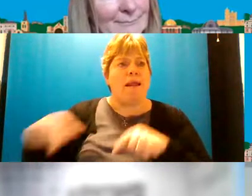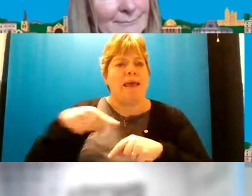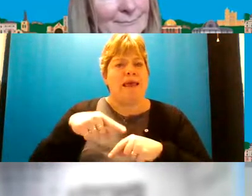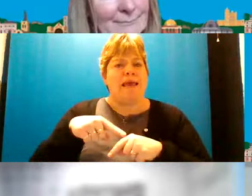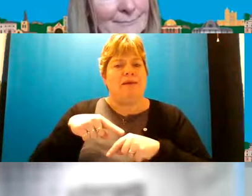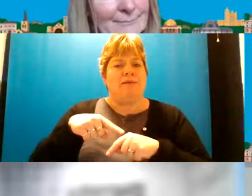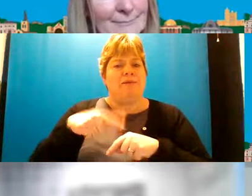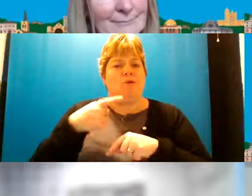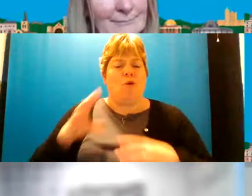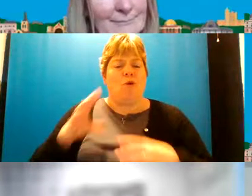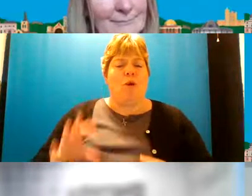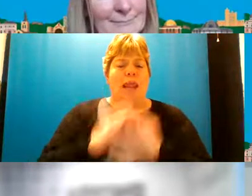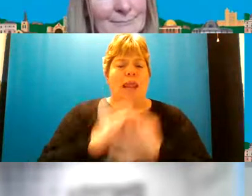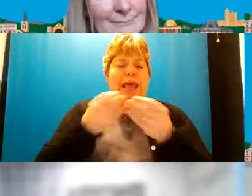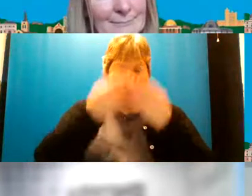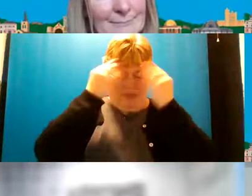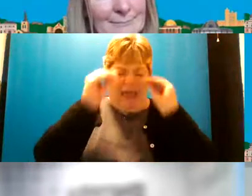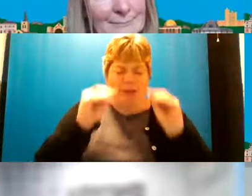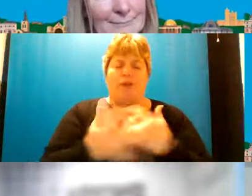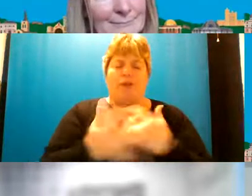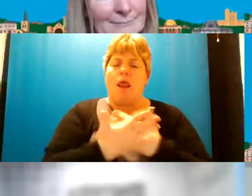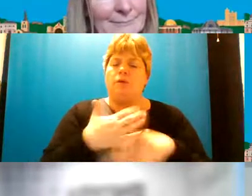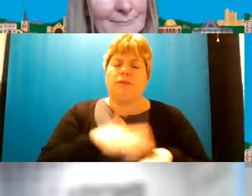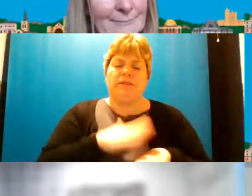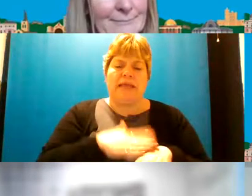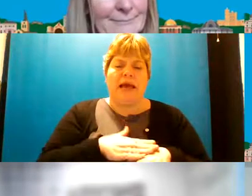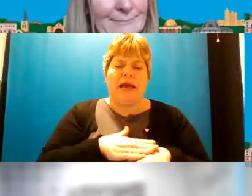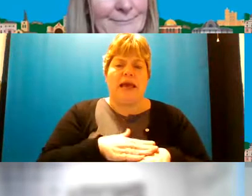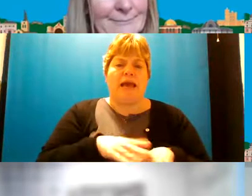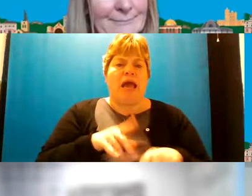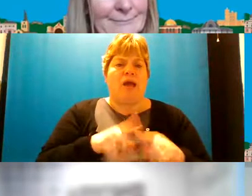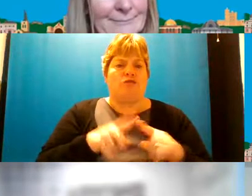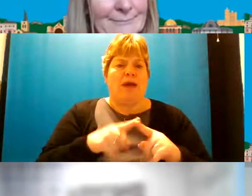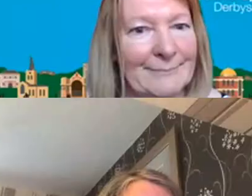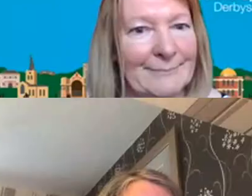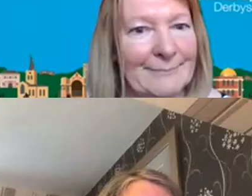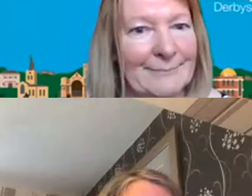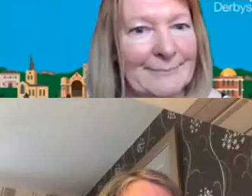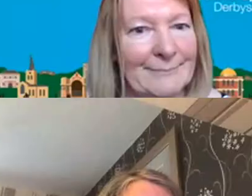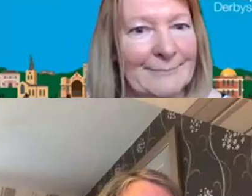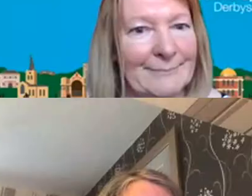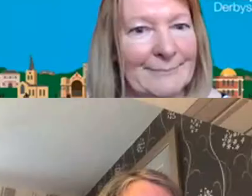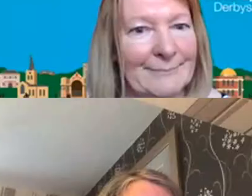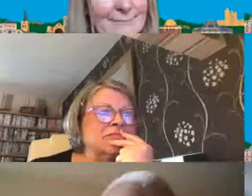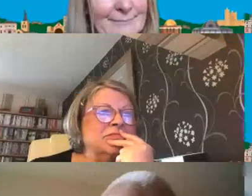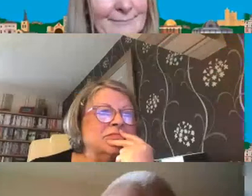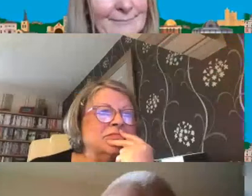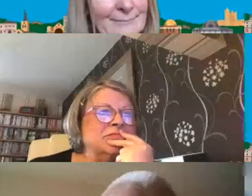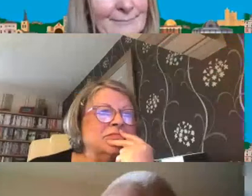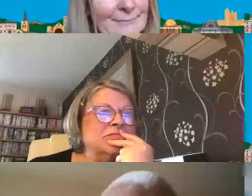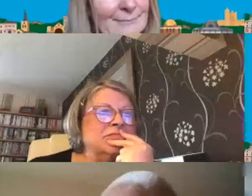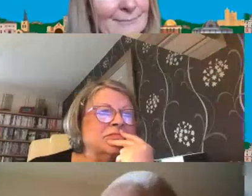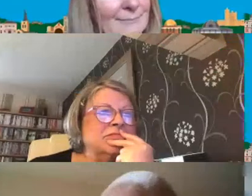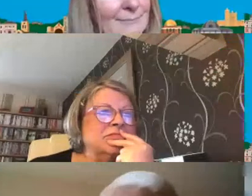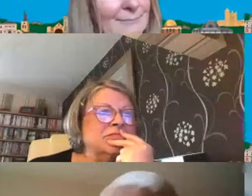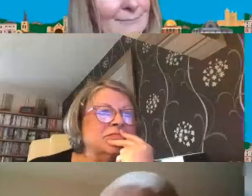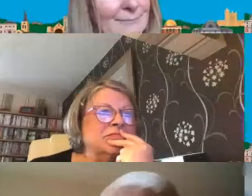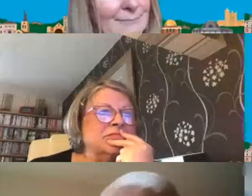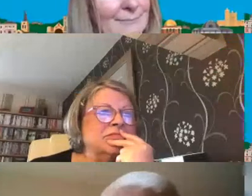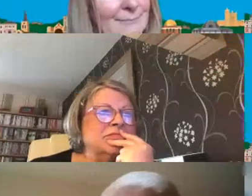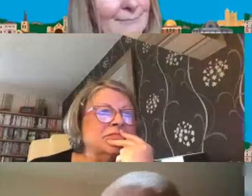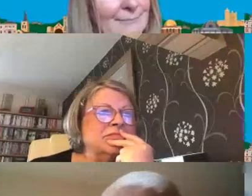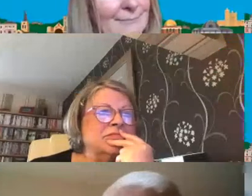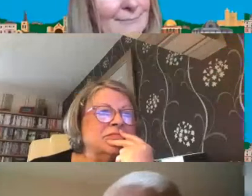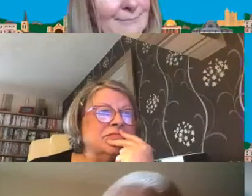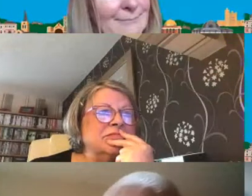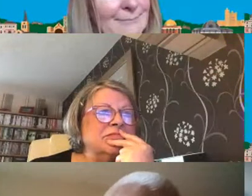of linking in with education spend a lot of time kind of trying to kind of work through and having those conversations um i'm not